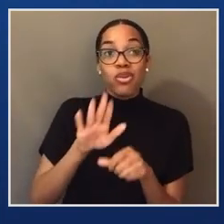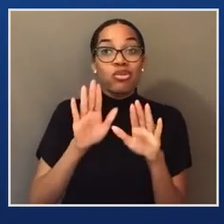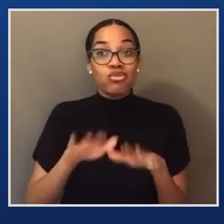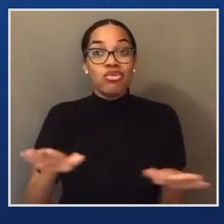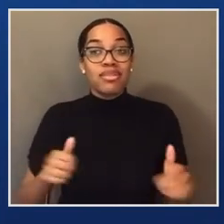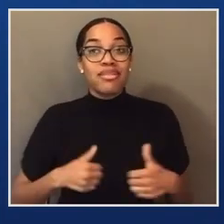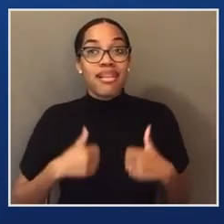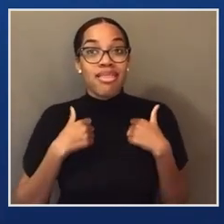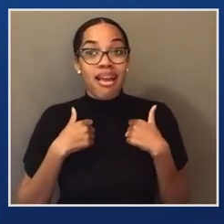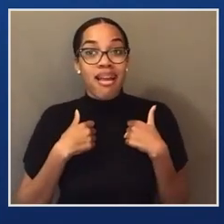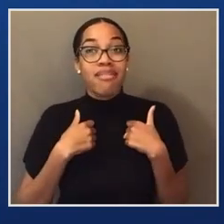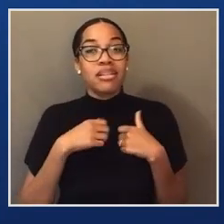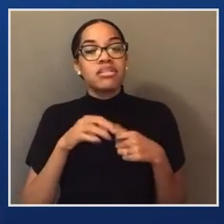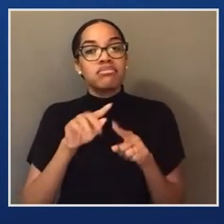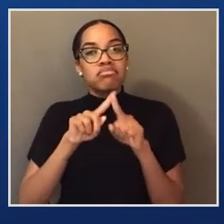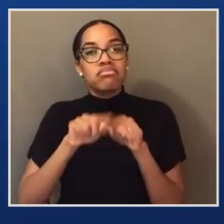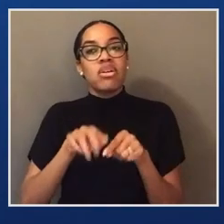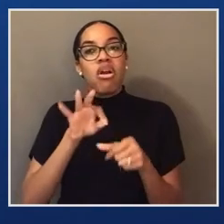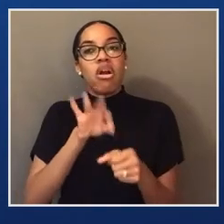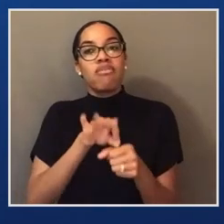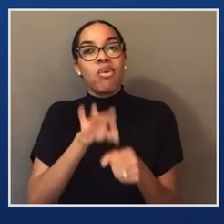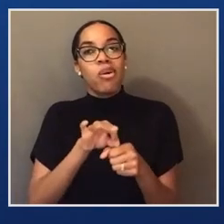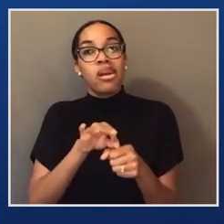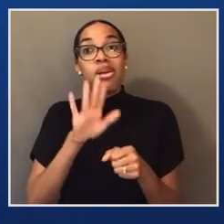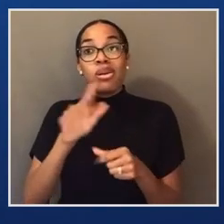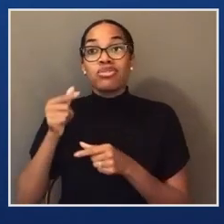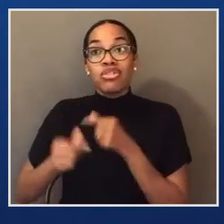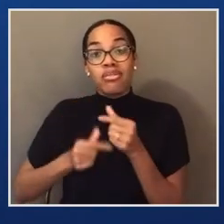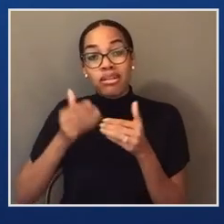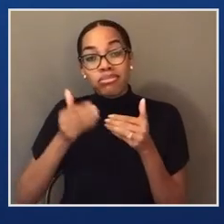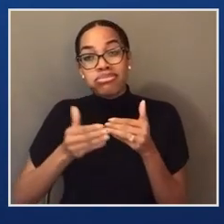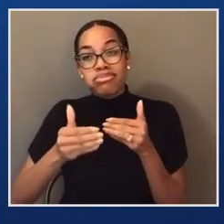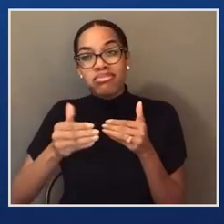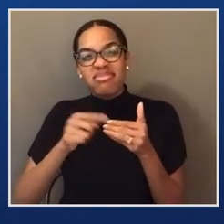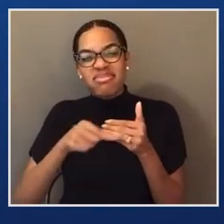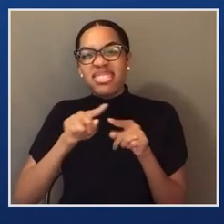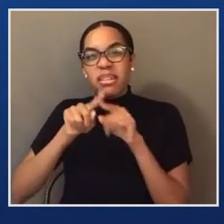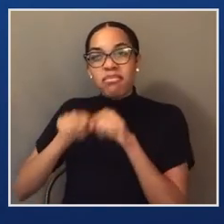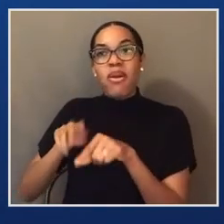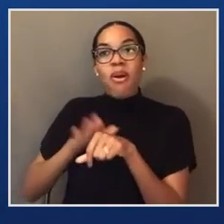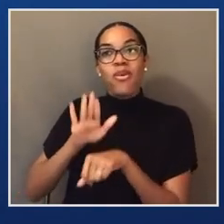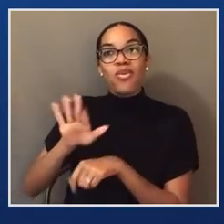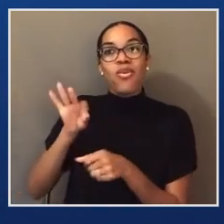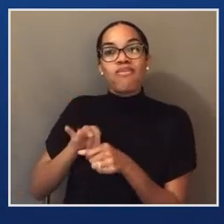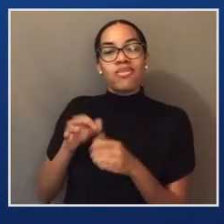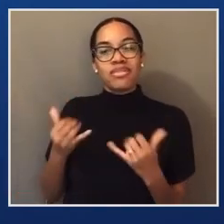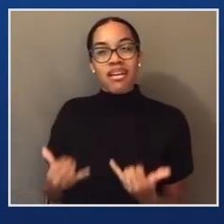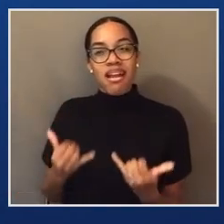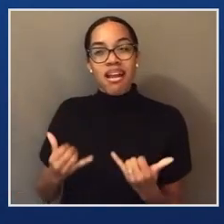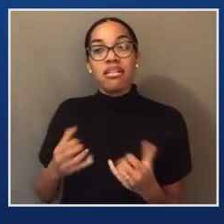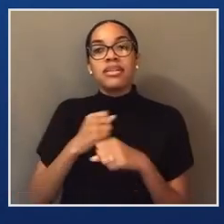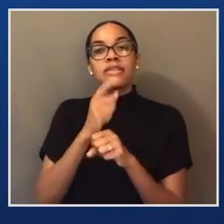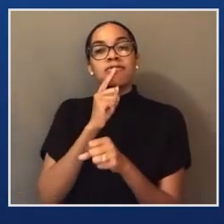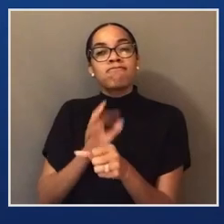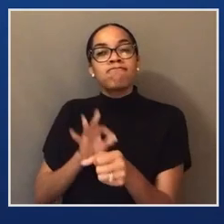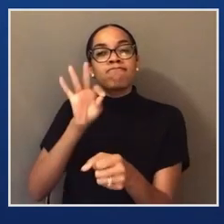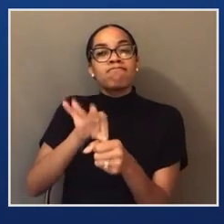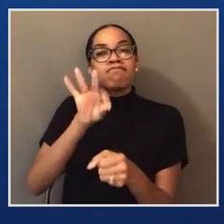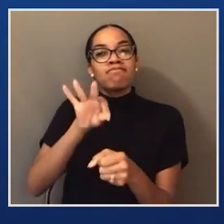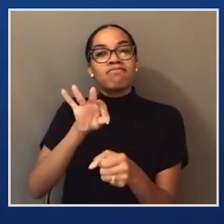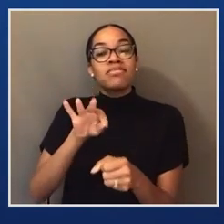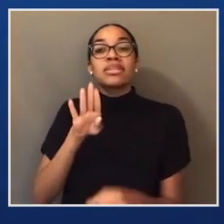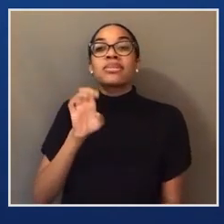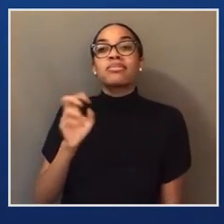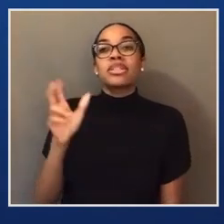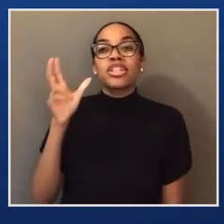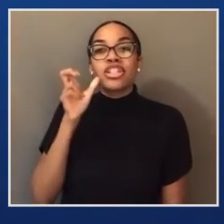children and their children. It all depends on your vote. So make sure you cast it. Be heard. Say what it is you